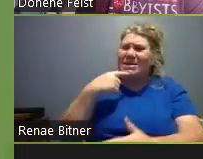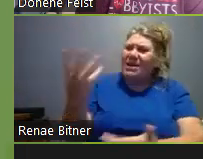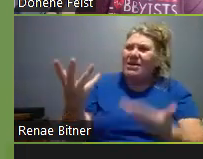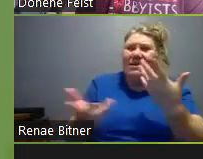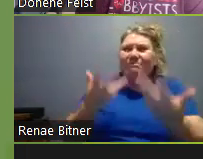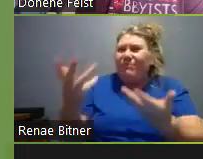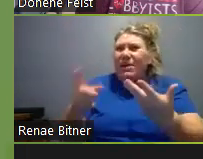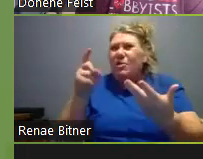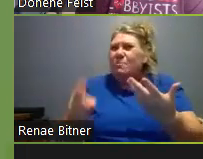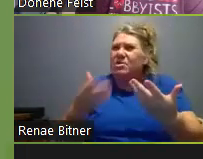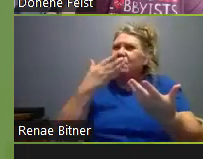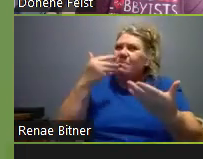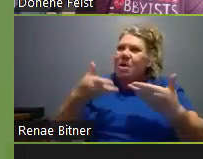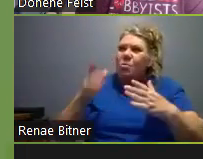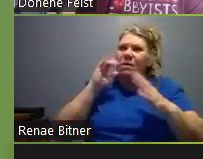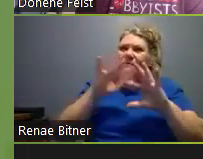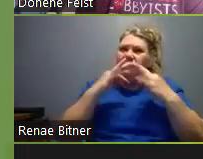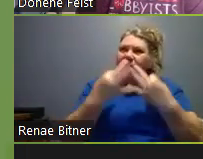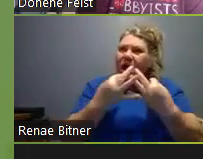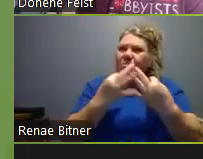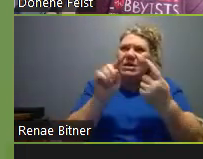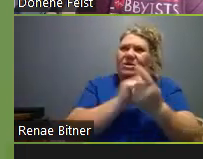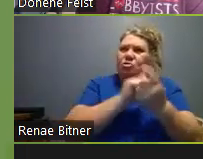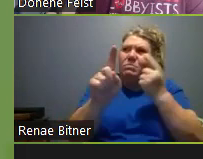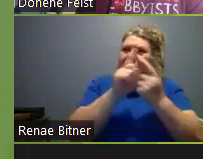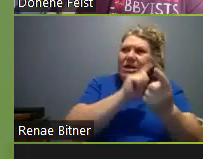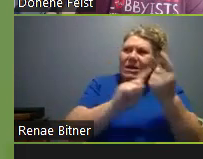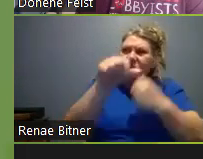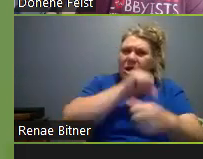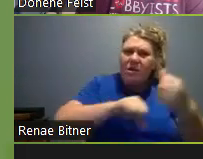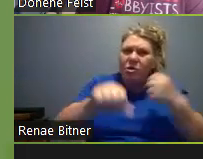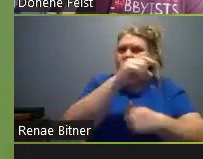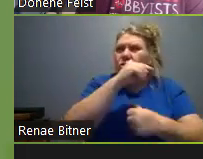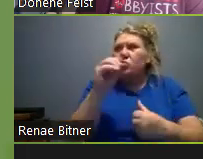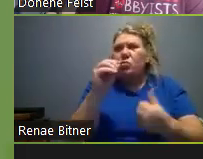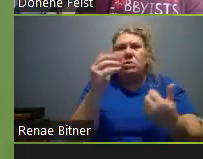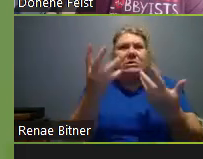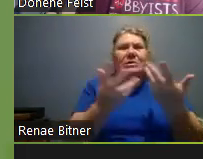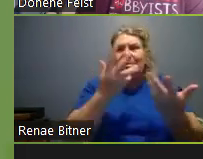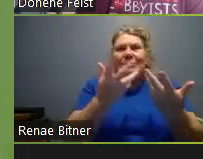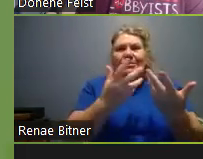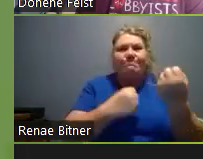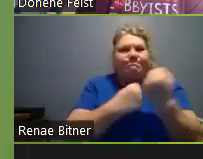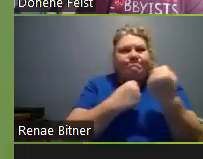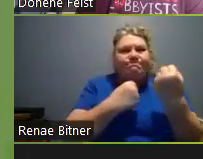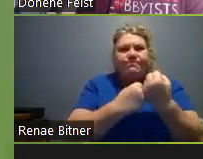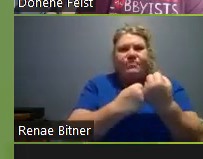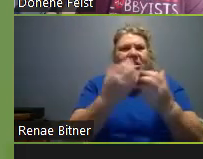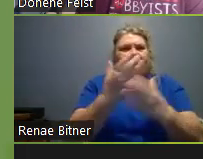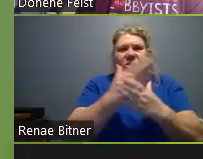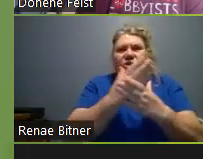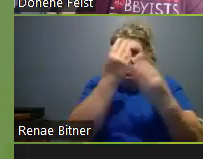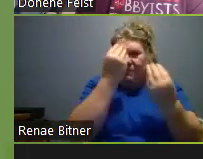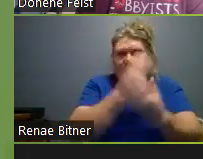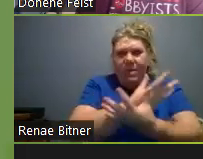better way for families to meet each other, to just to be able to share